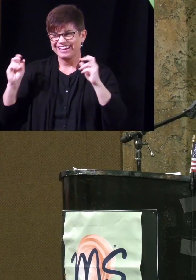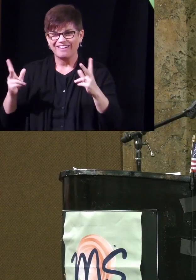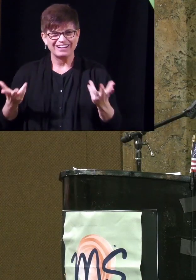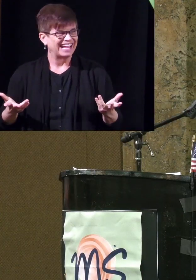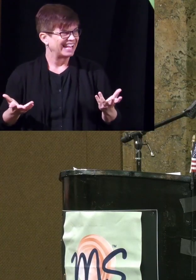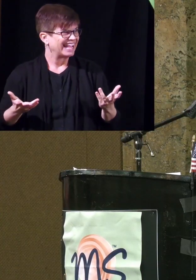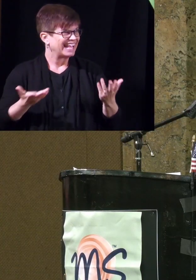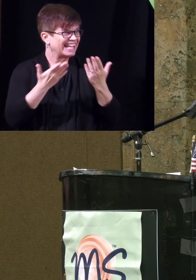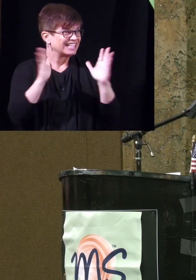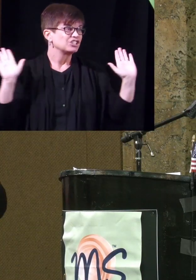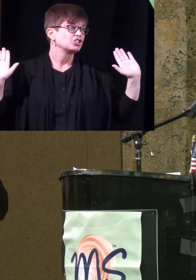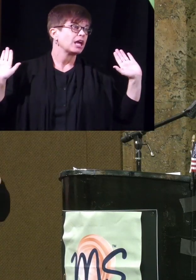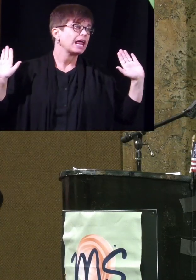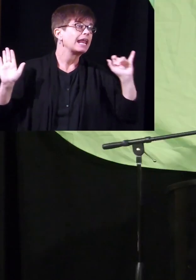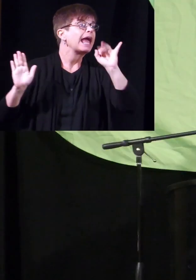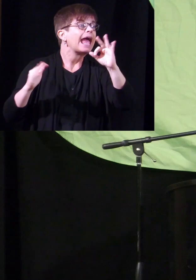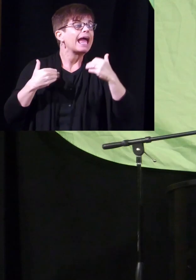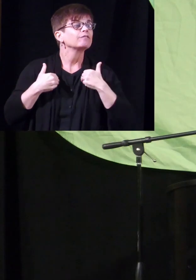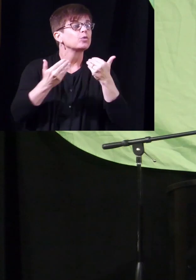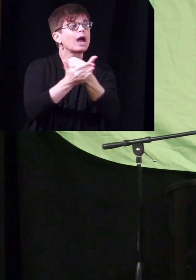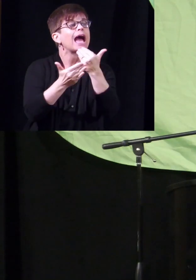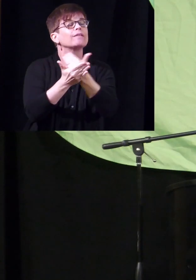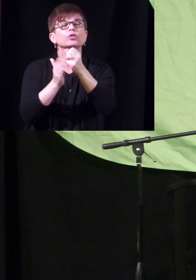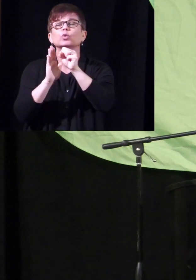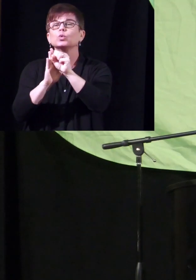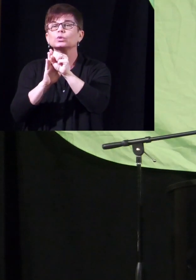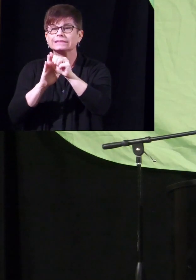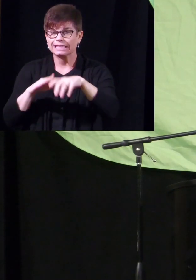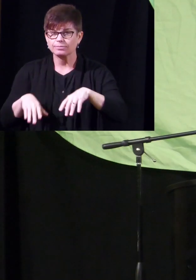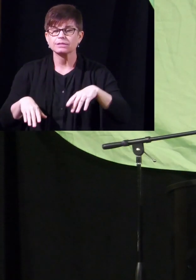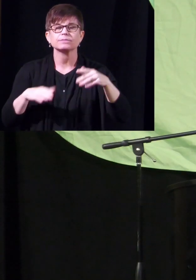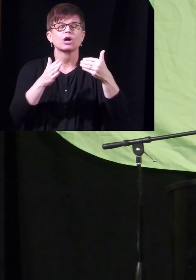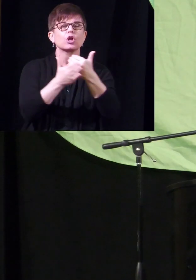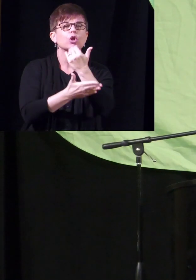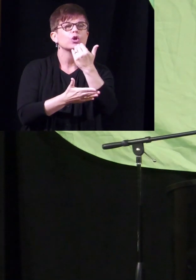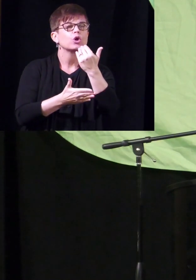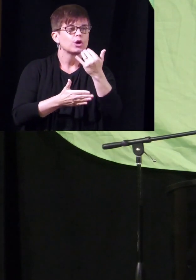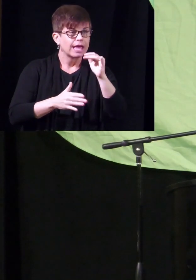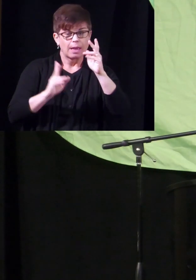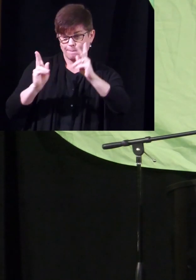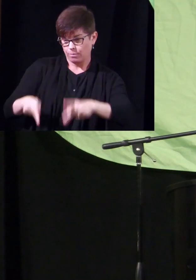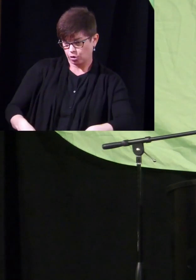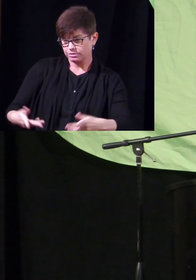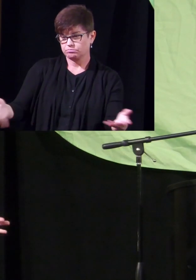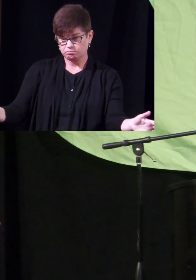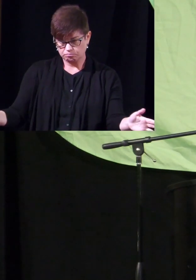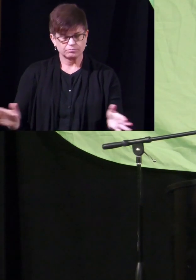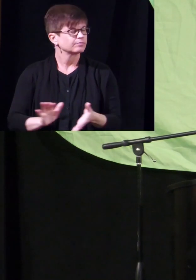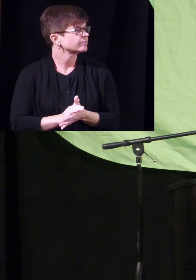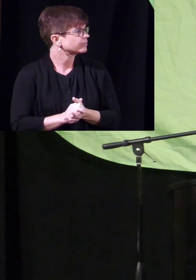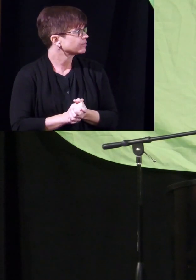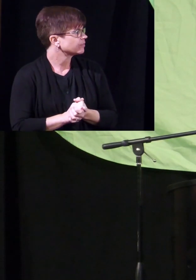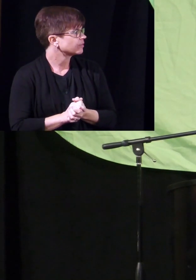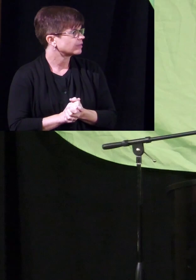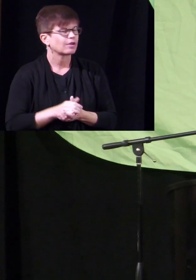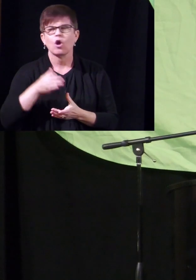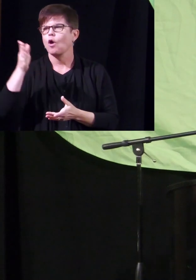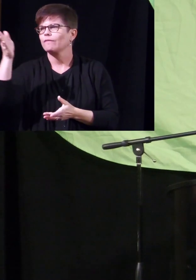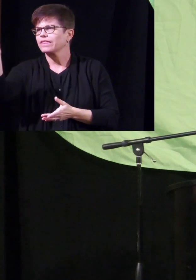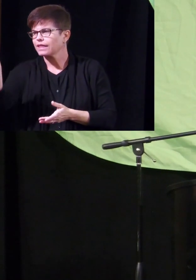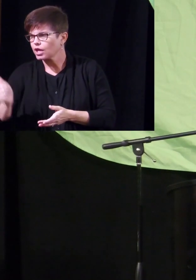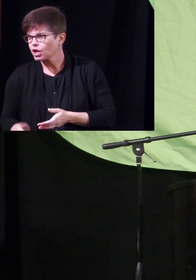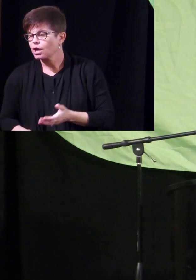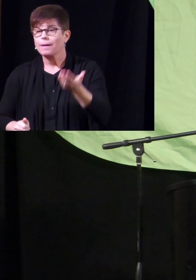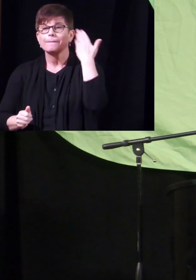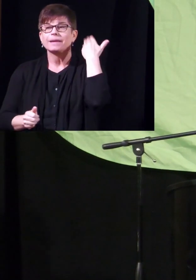General question, if you have new symptoms on a So the general question is that drug. a person a person over there was